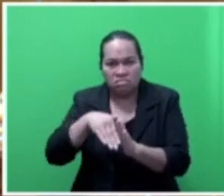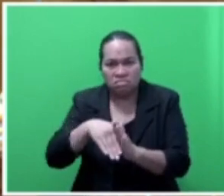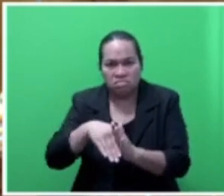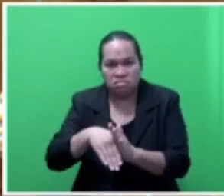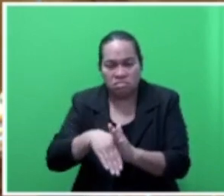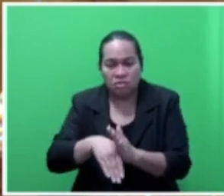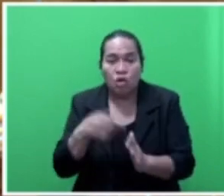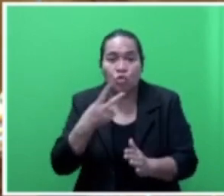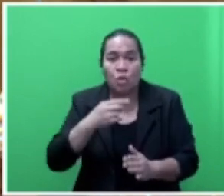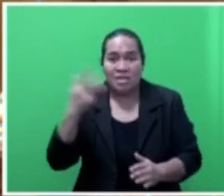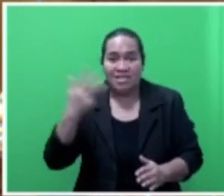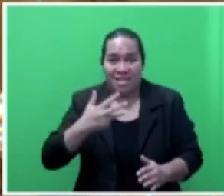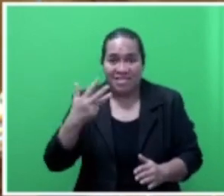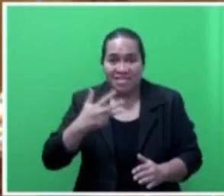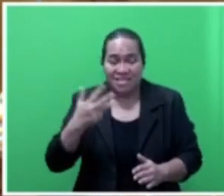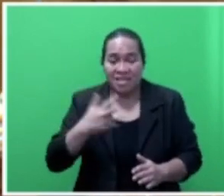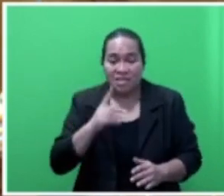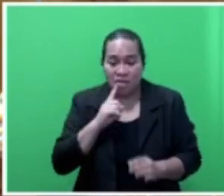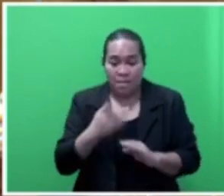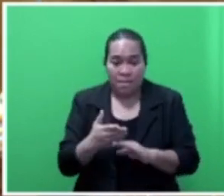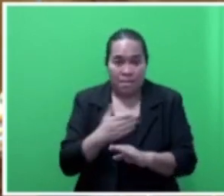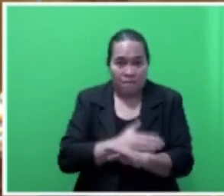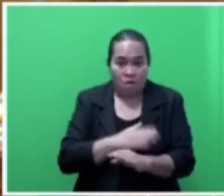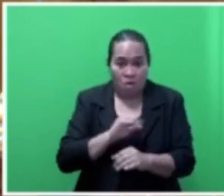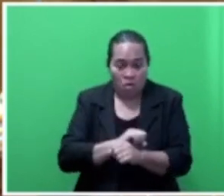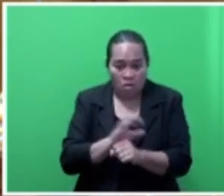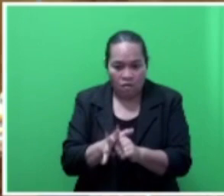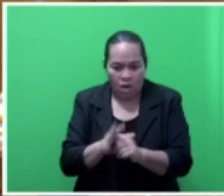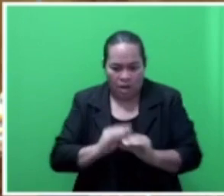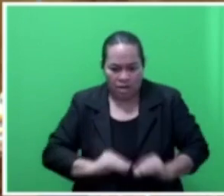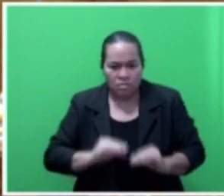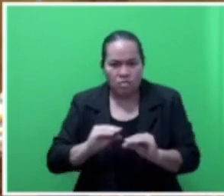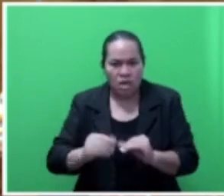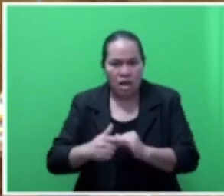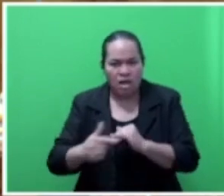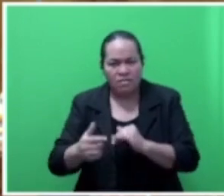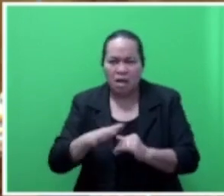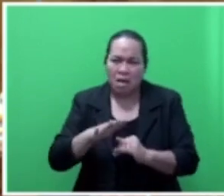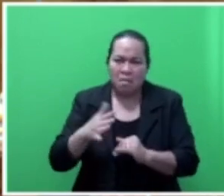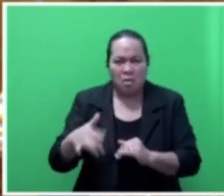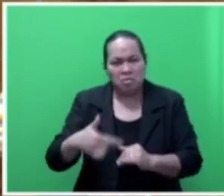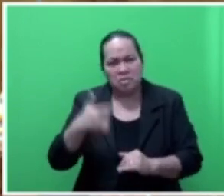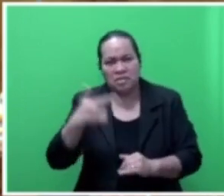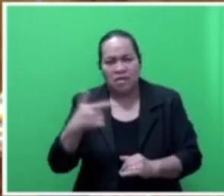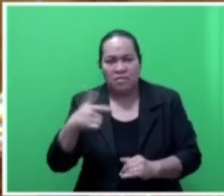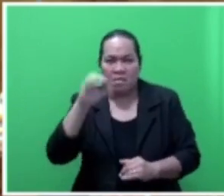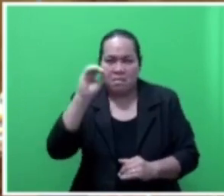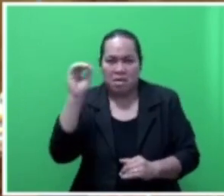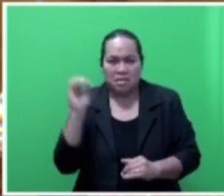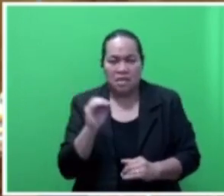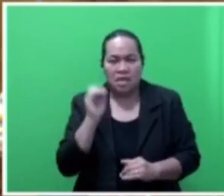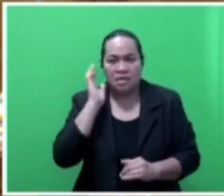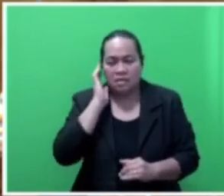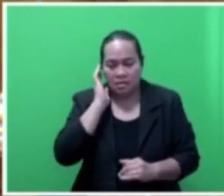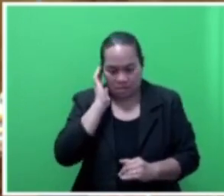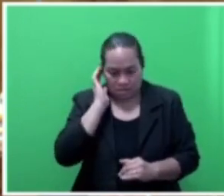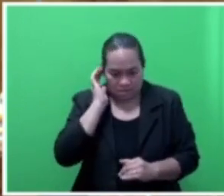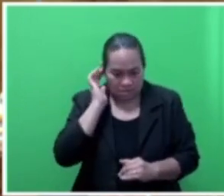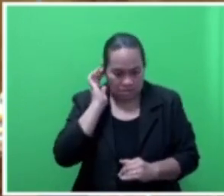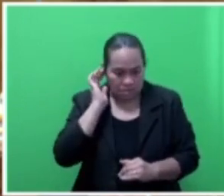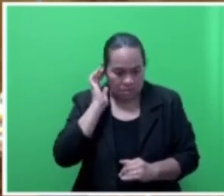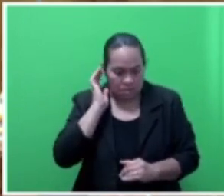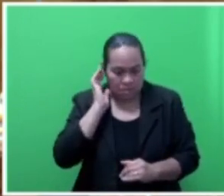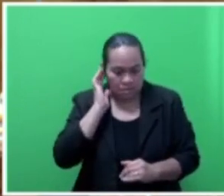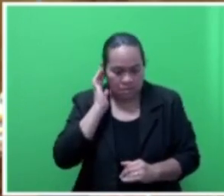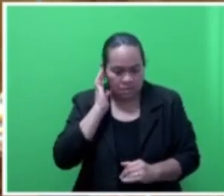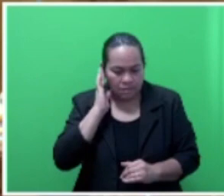In 2019, prior to COVID, our investment level was only hovering around 17% of GDP, far below